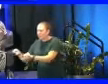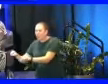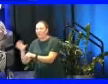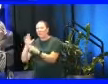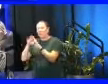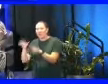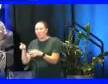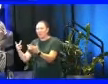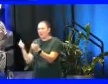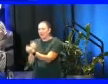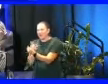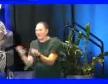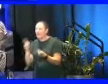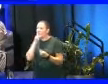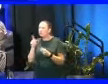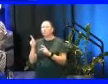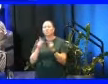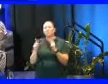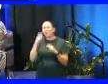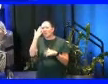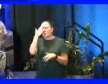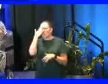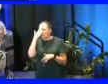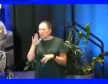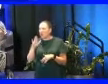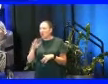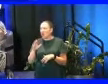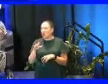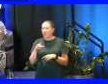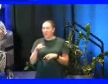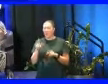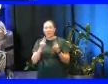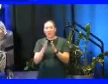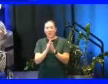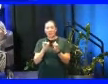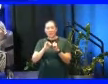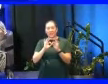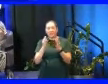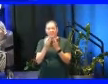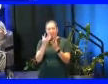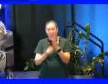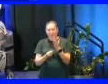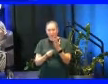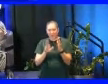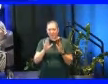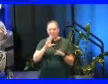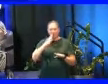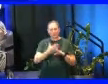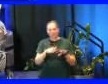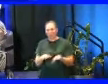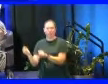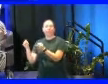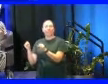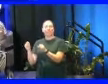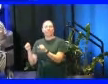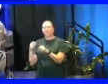everything. I'm sure people here, how family acts when somebody dies. And she just ran havoc.